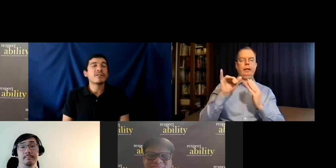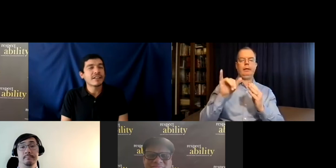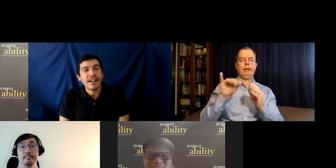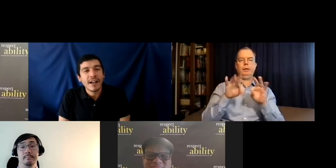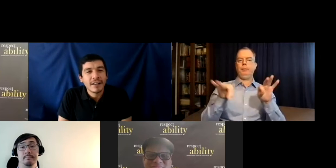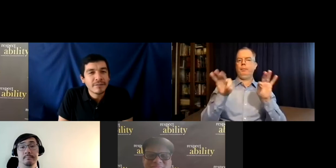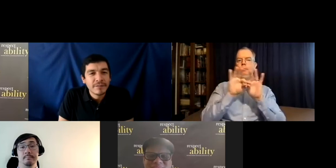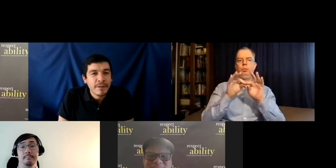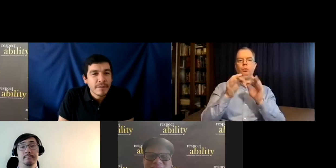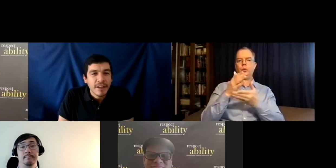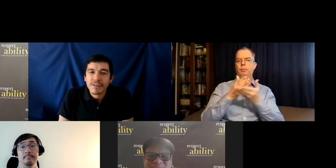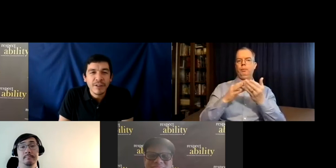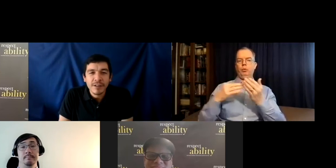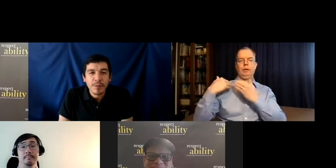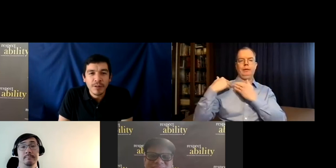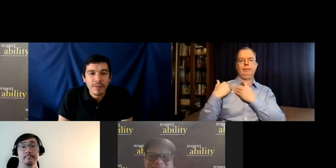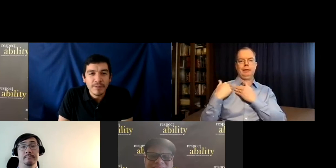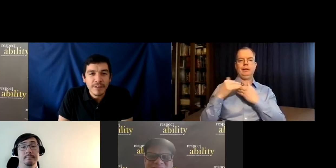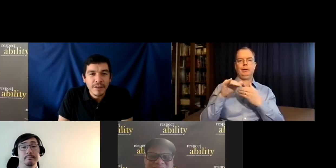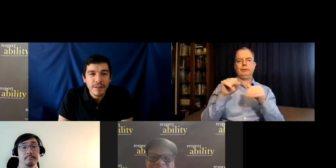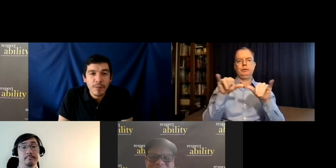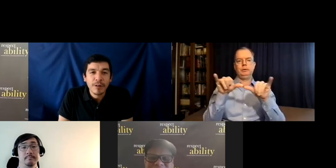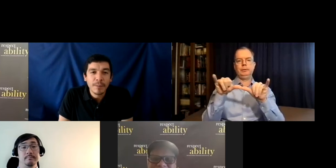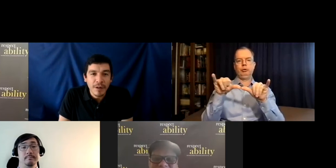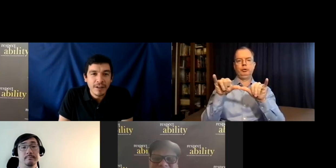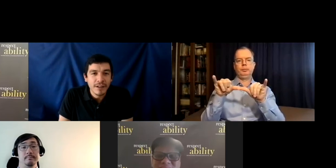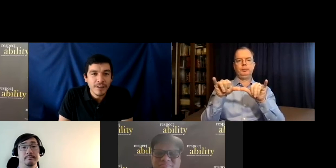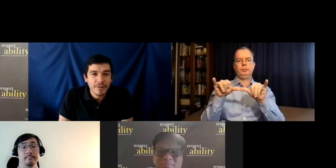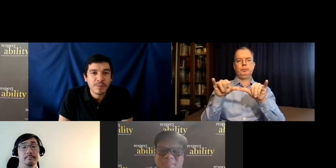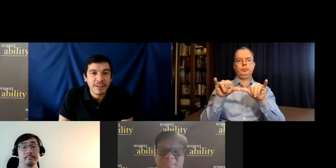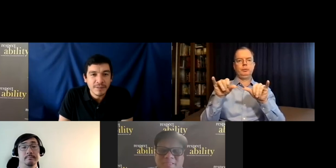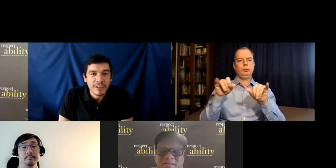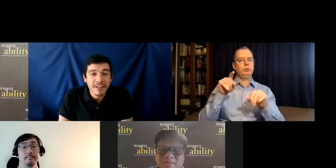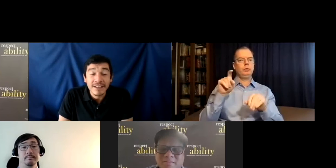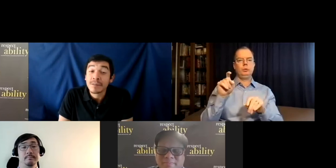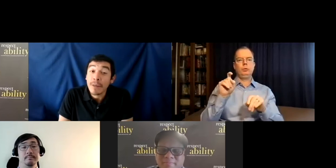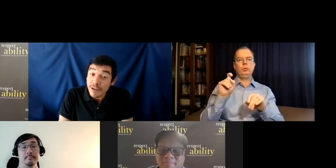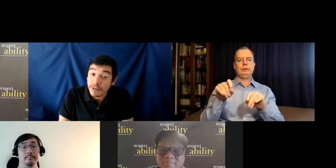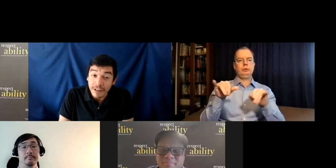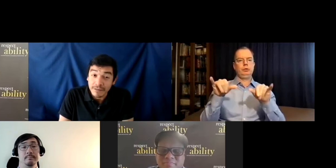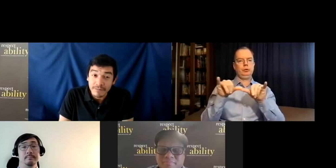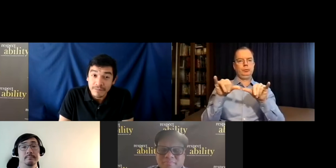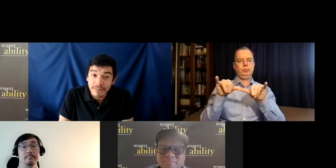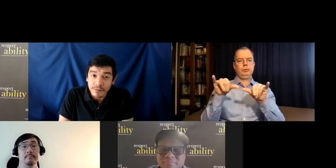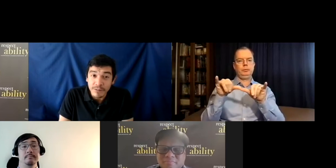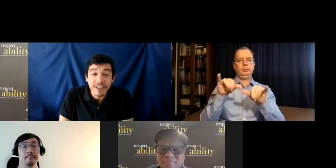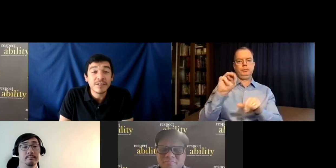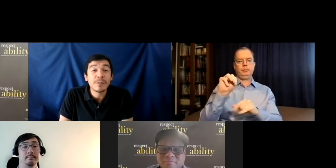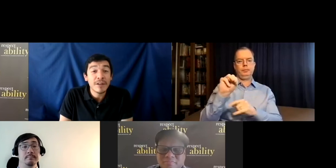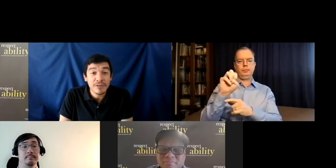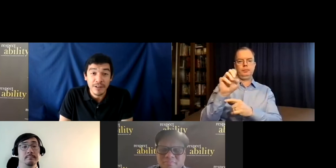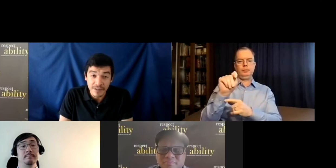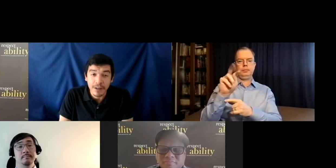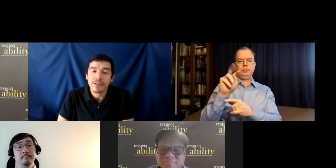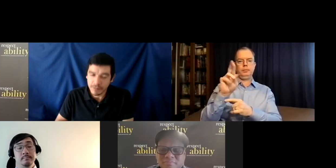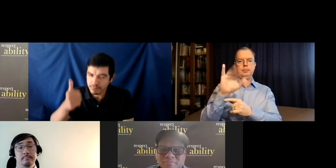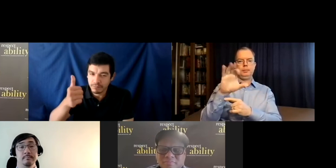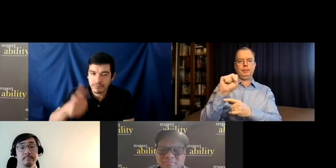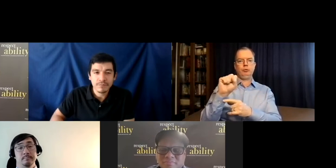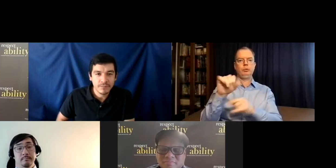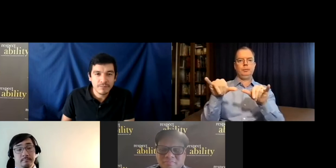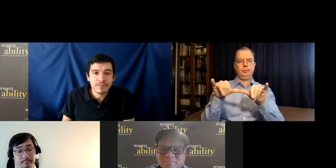And I would like to add that it's very important. The important part of responsibility is measuring. We need to measure